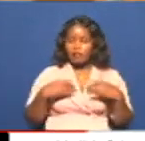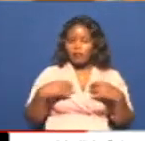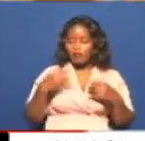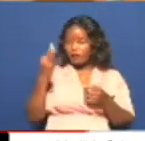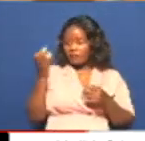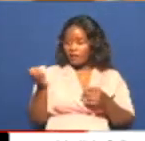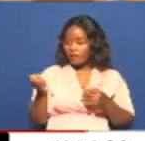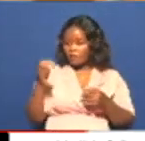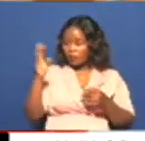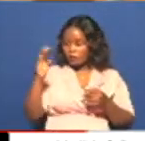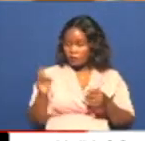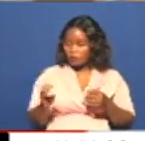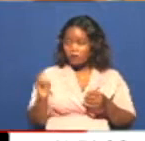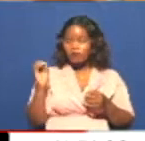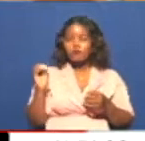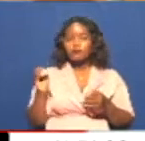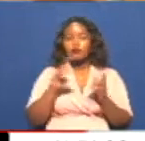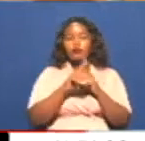that